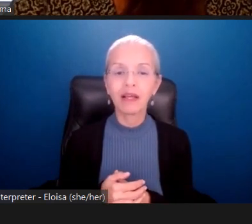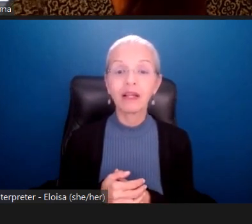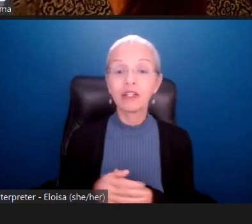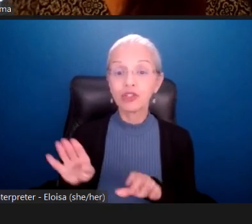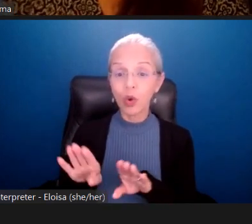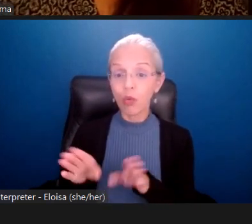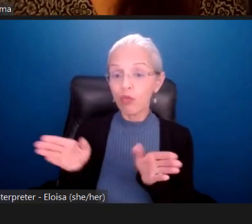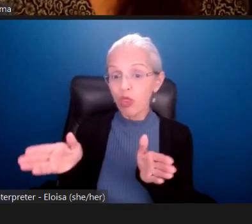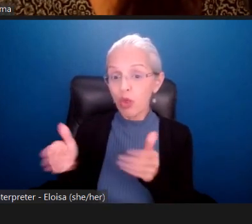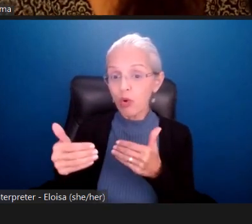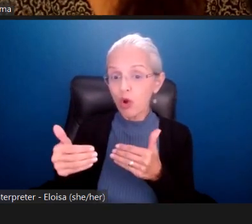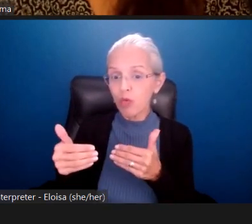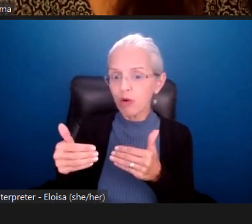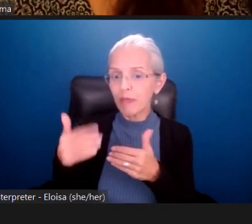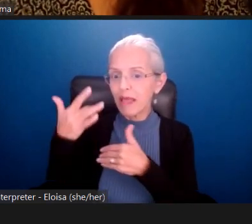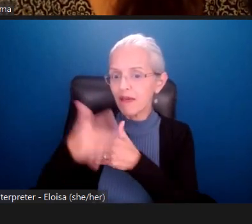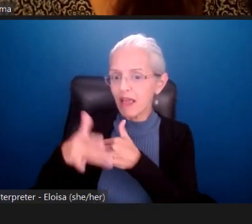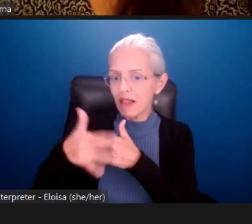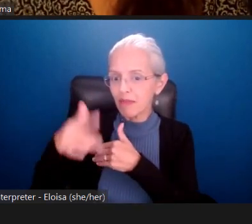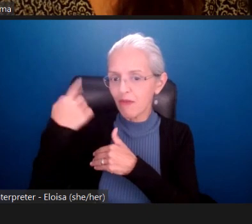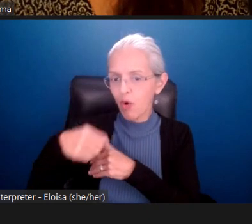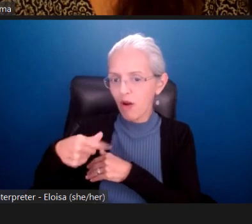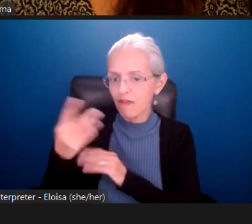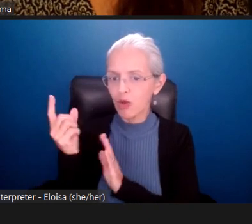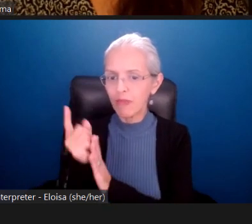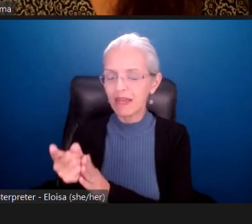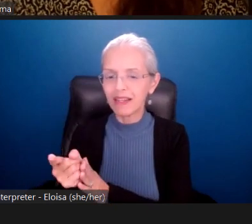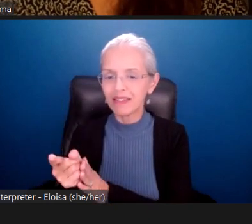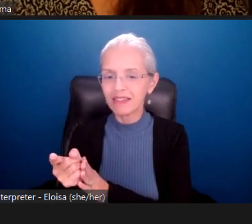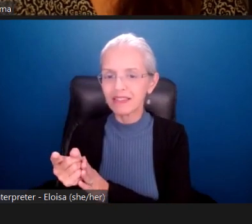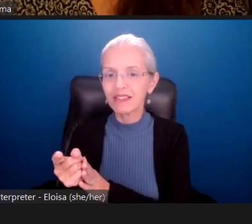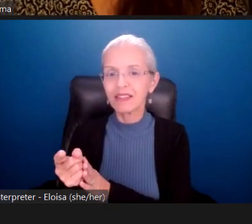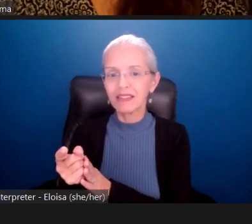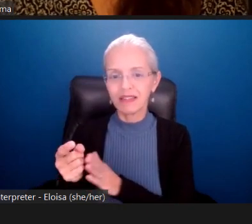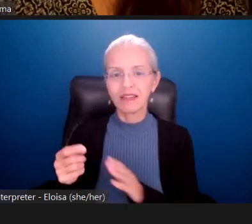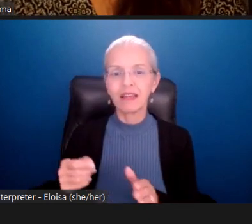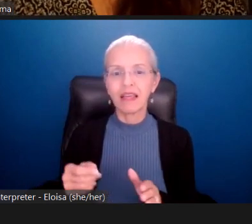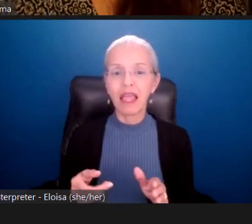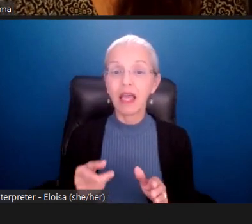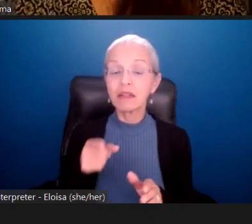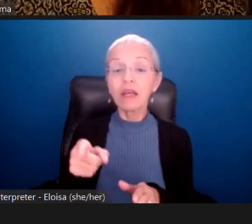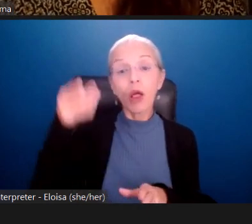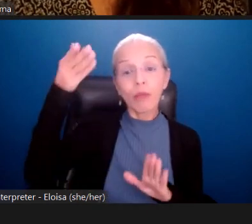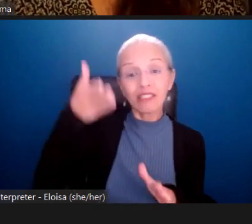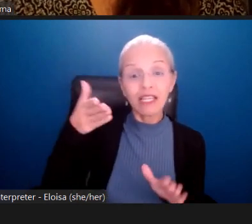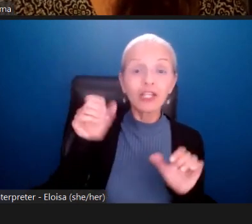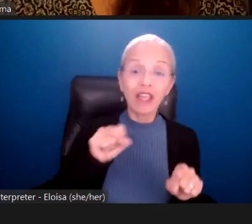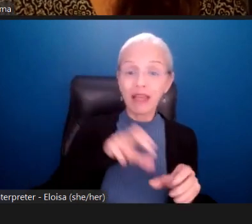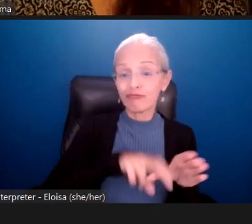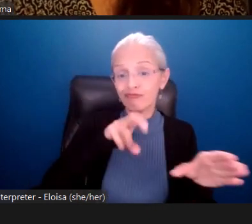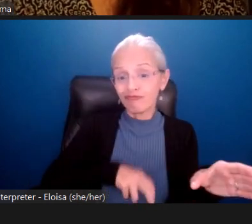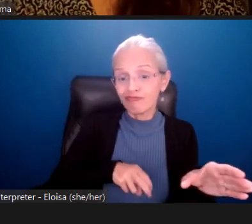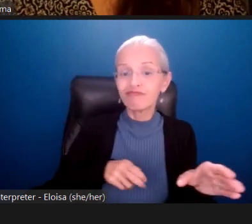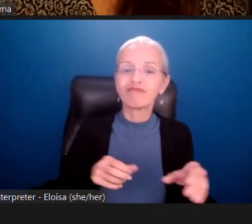couple minutes, but our presenter and accessibility providers are welcome to head out if they'd like. So thank you again, everybody.